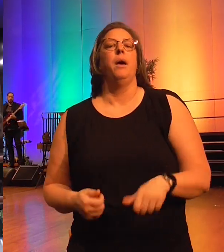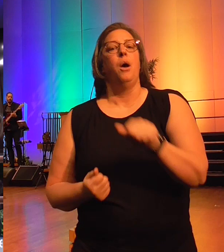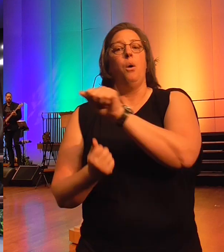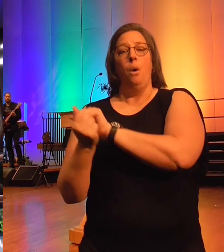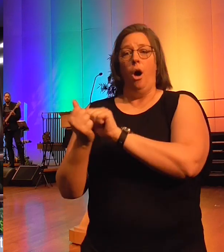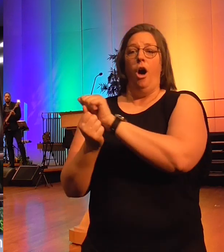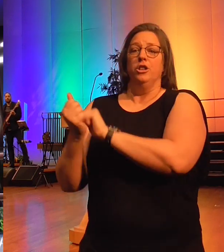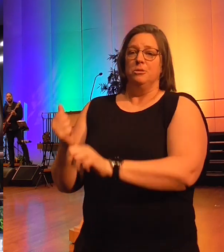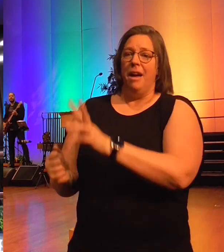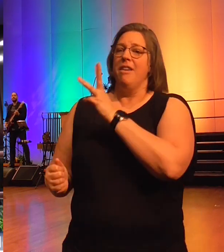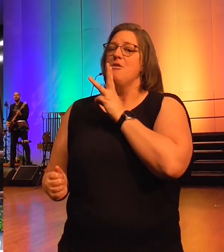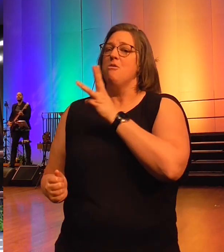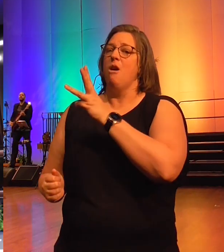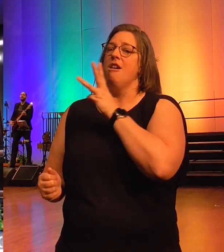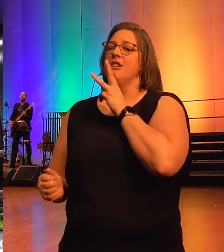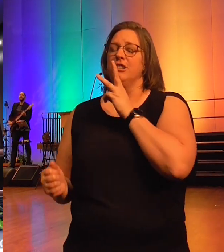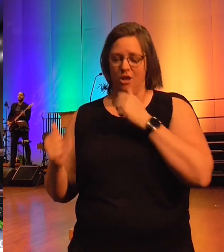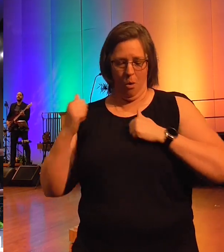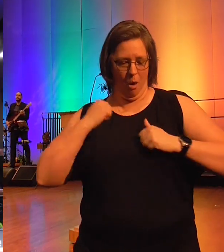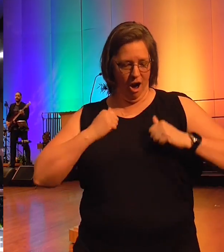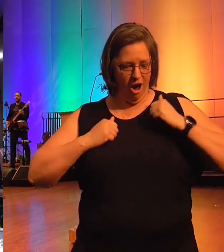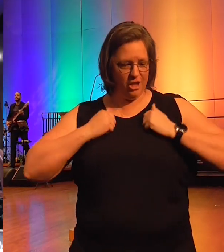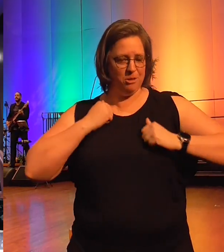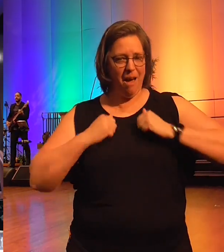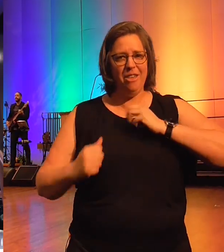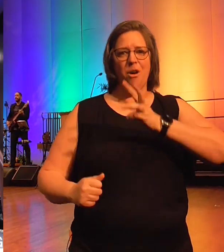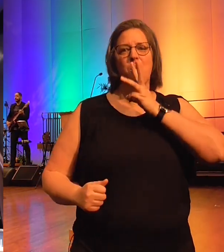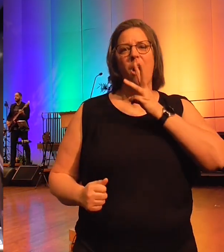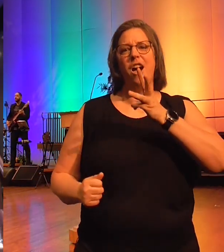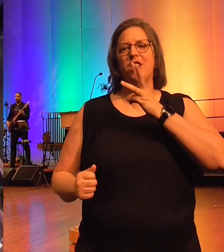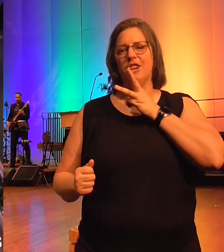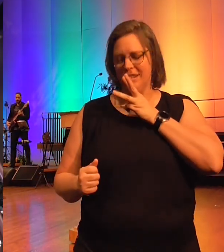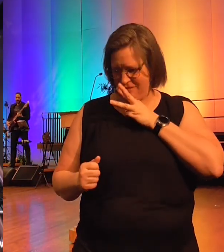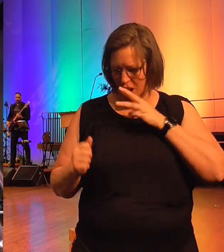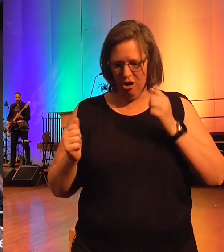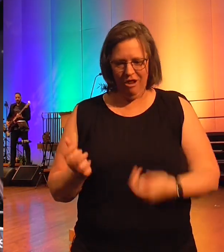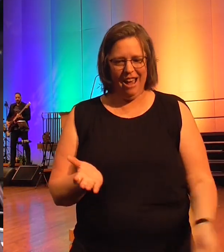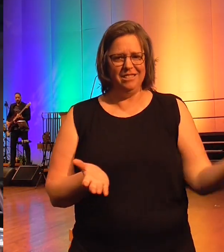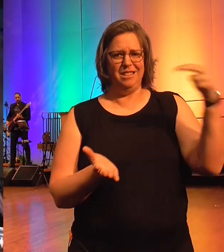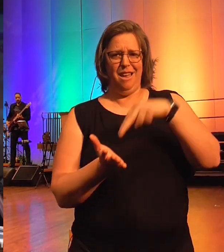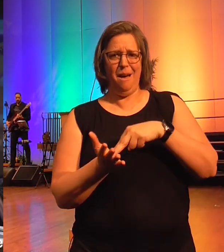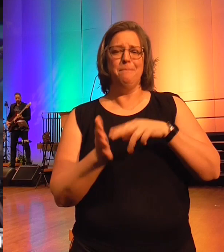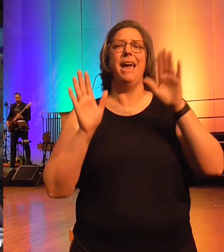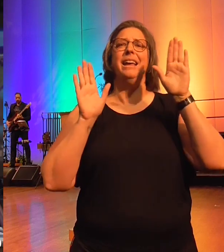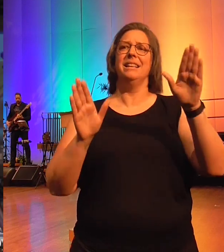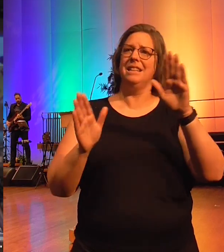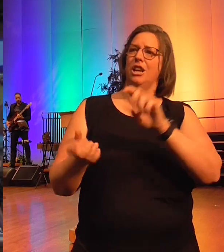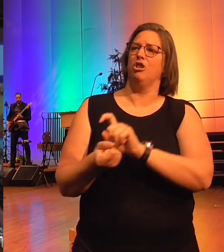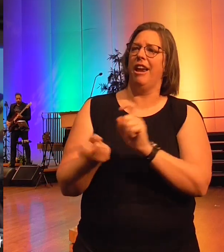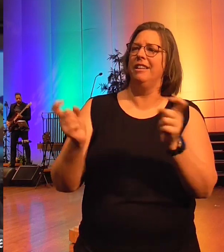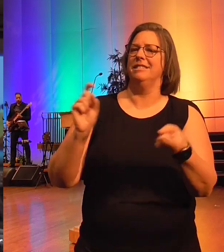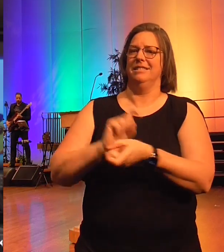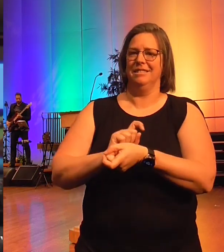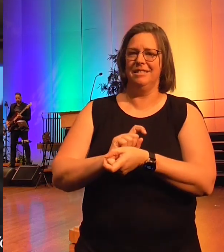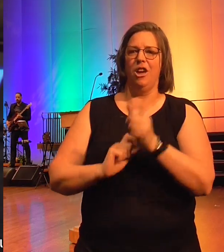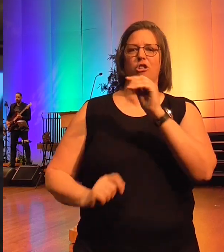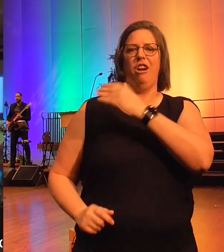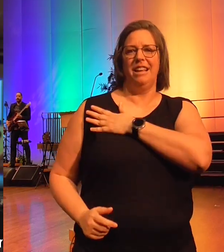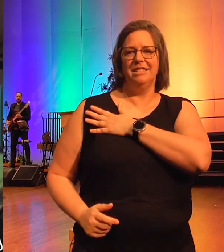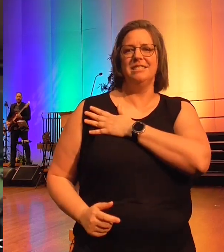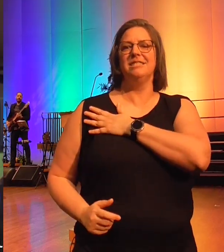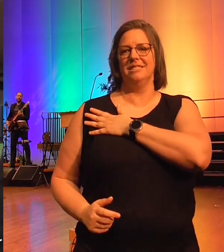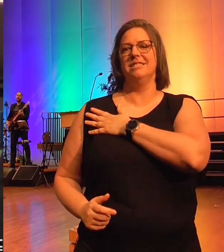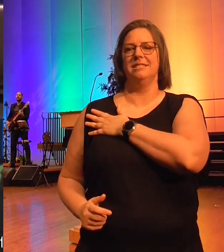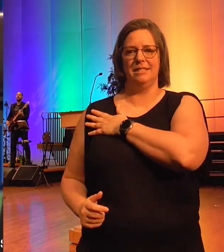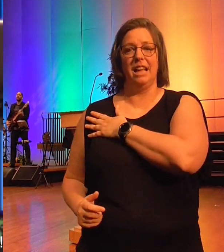get washed by the water, washed by the water, and rise up in amazing grace. Let's